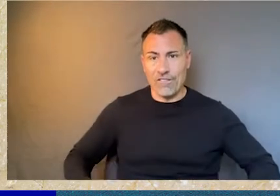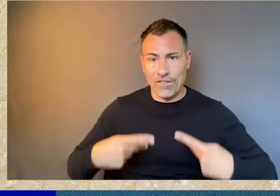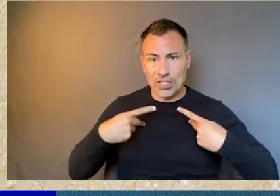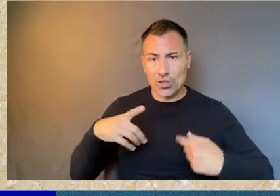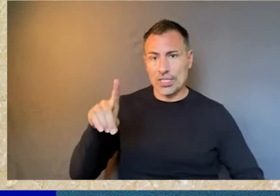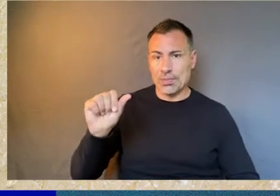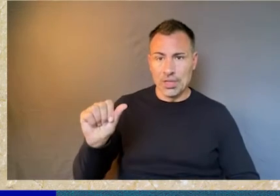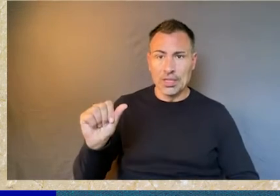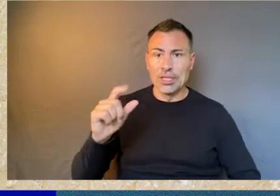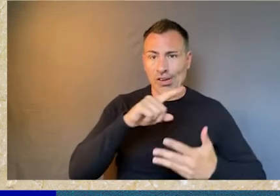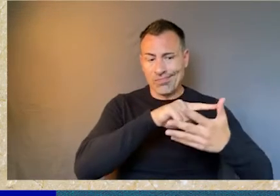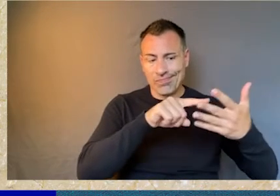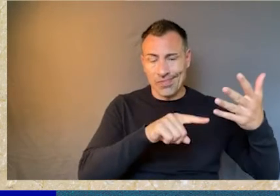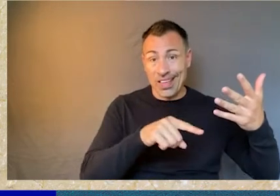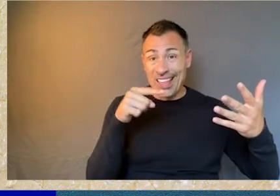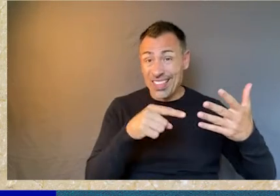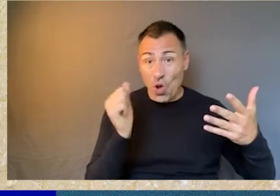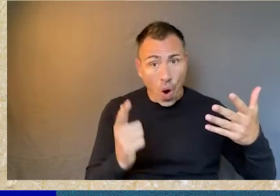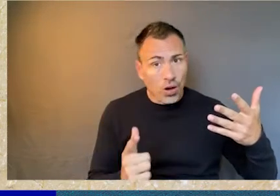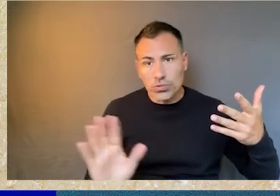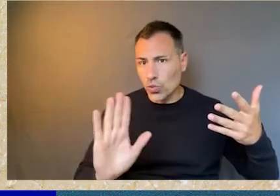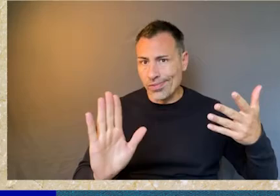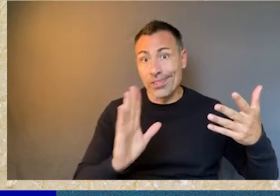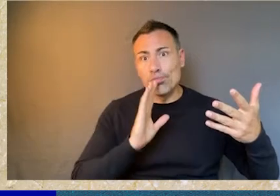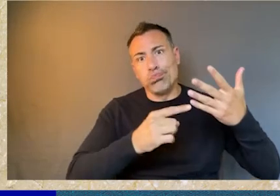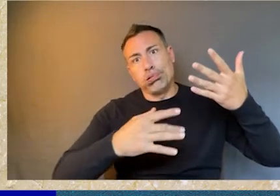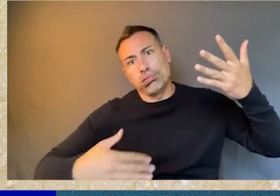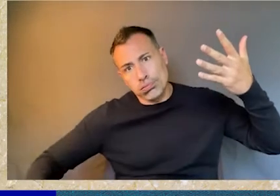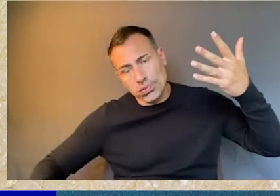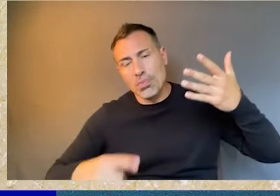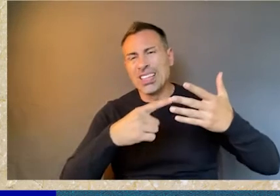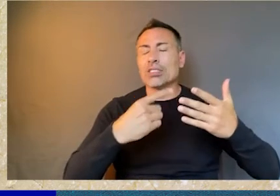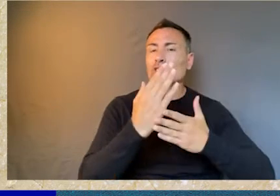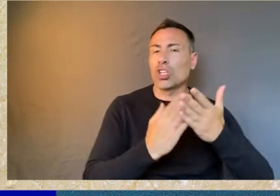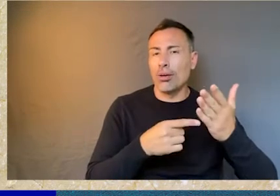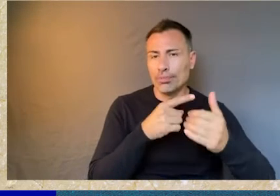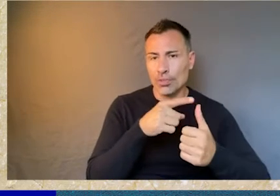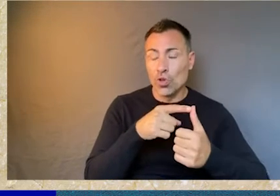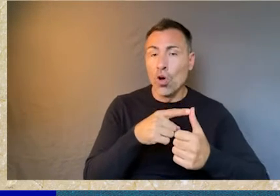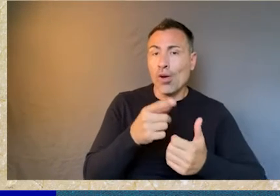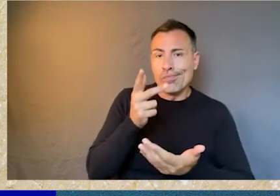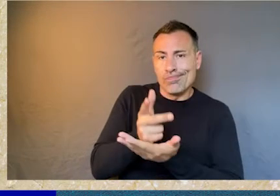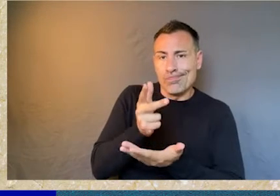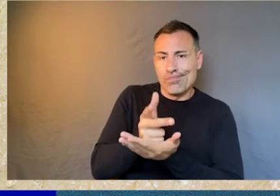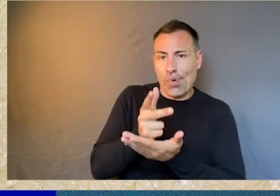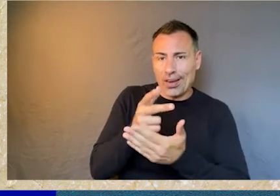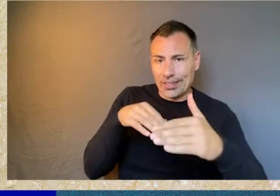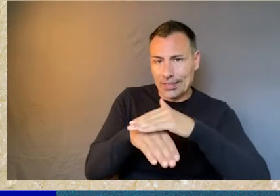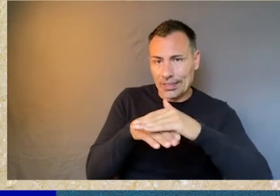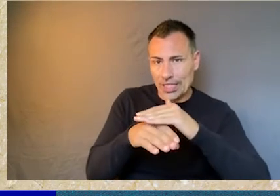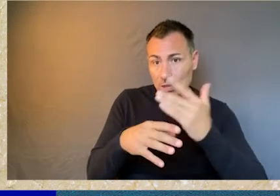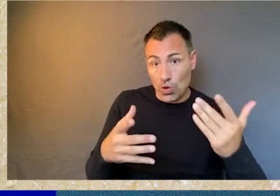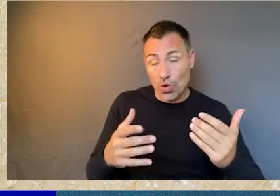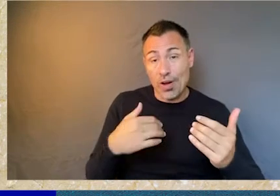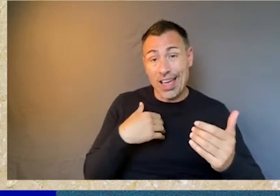any means an exclusive list. These are just some examples. They include accessible parking spaces with a clear path of travel into